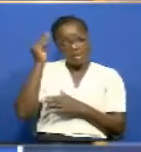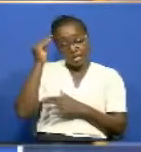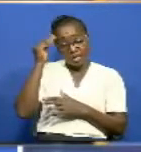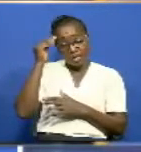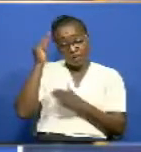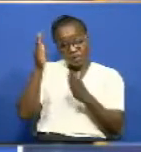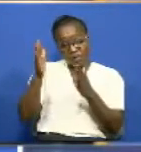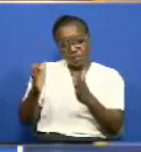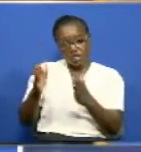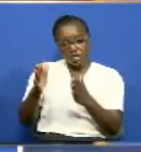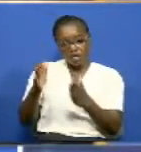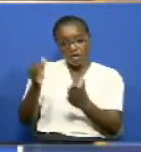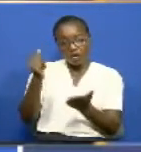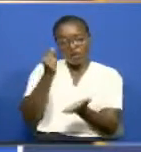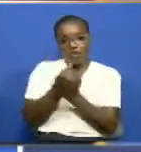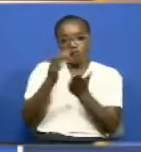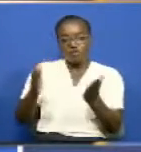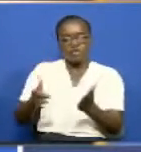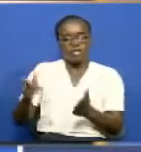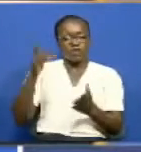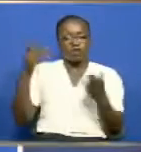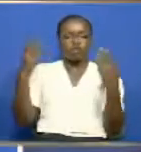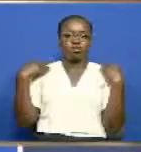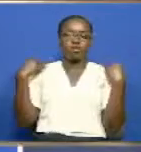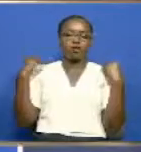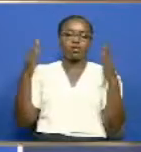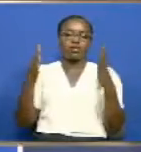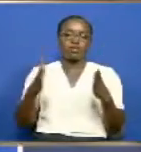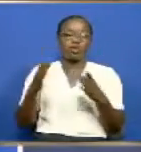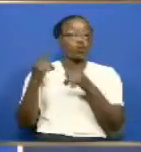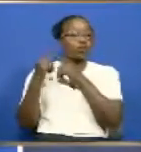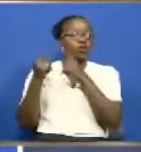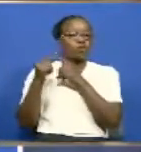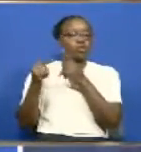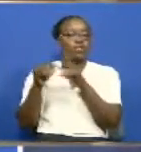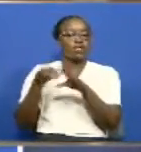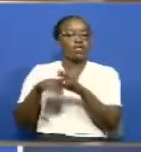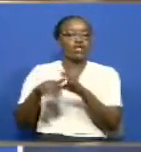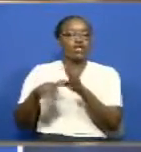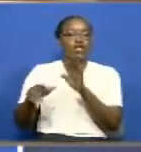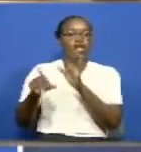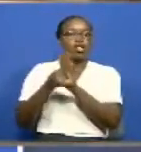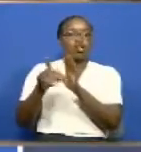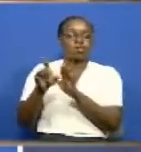judicial officer, legal practitioner, or such experience in a relevant legal